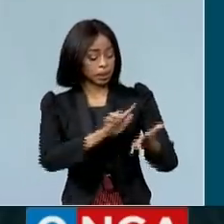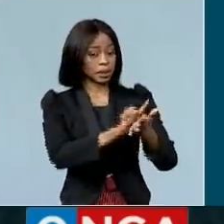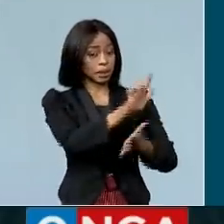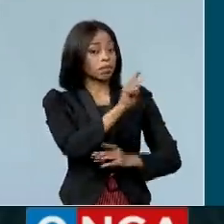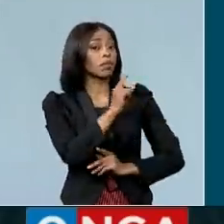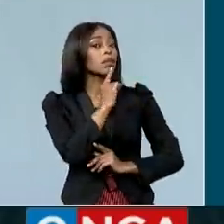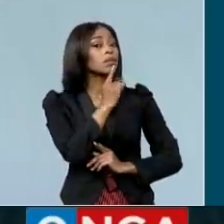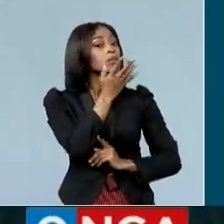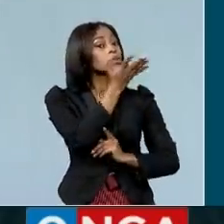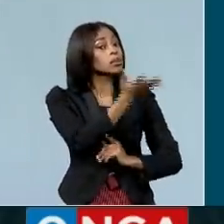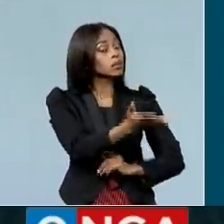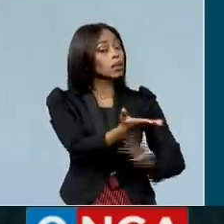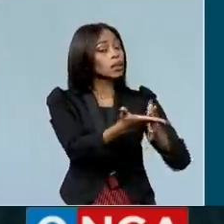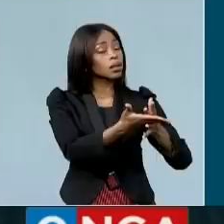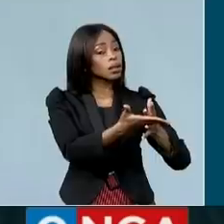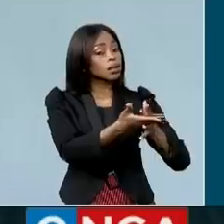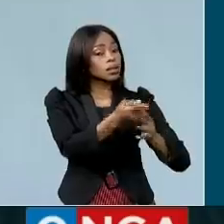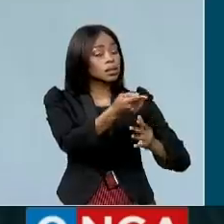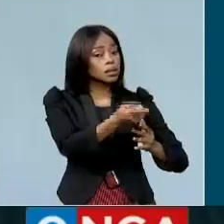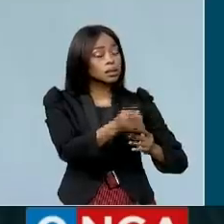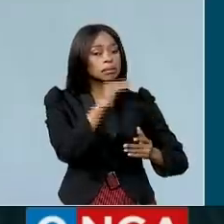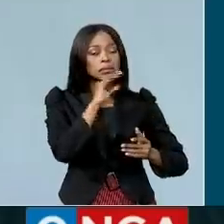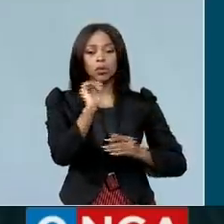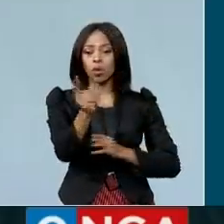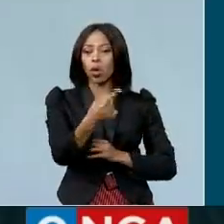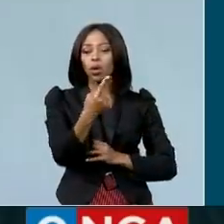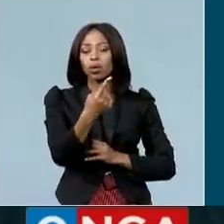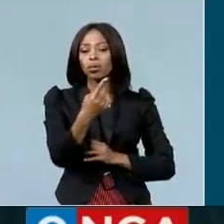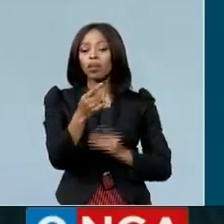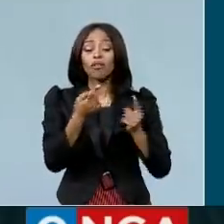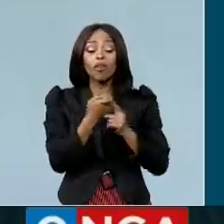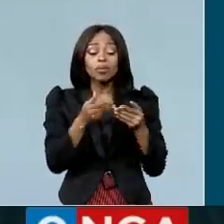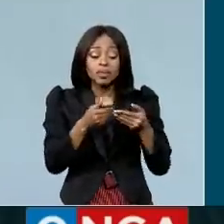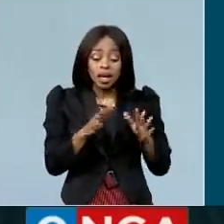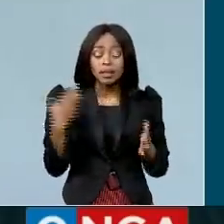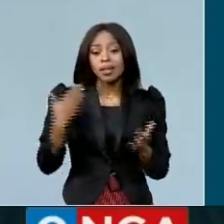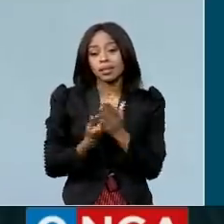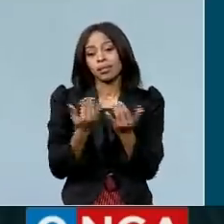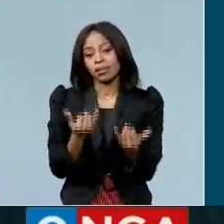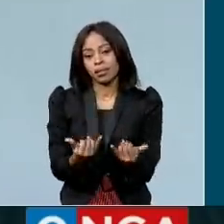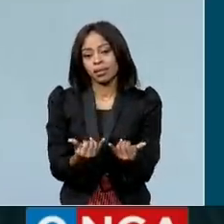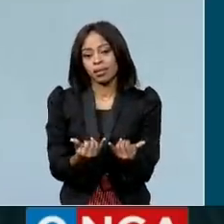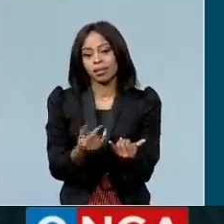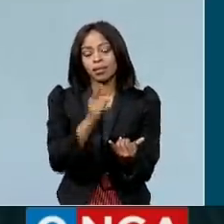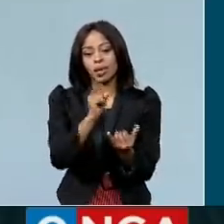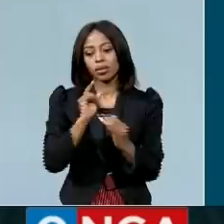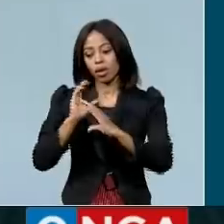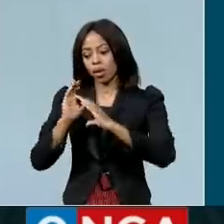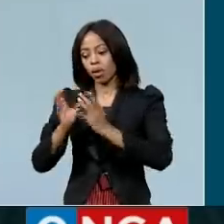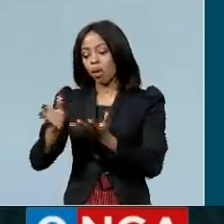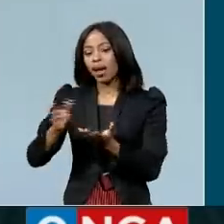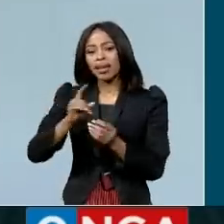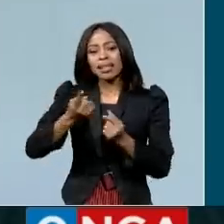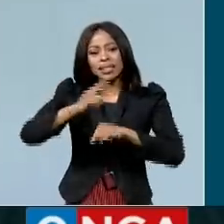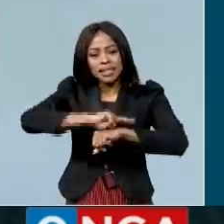17,000 cases. That is all the cases we've ever seen from the beginning. So that's what we call cumulative, because we accumulate them